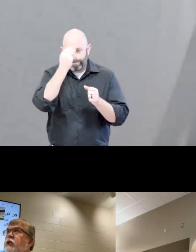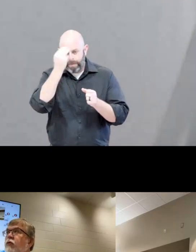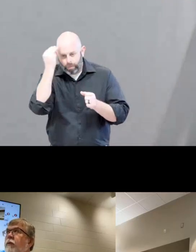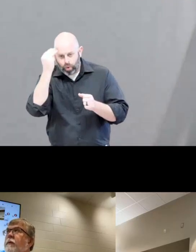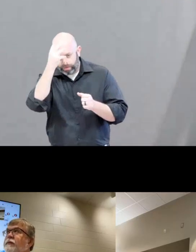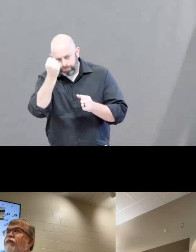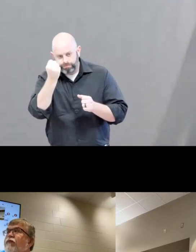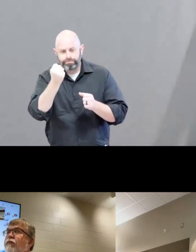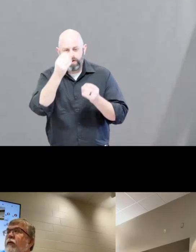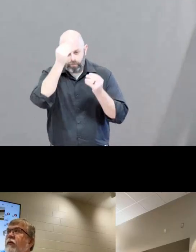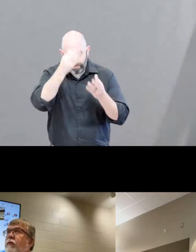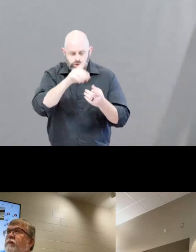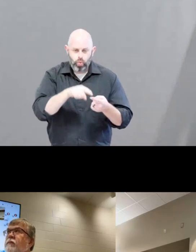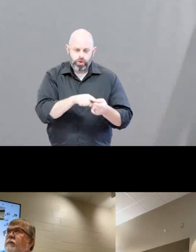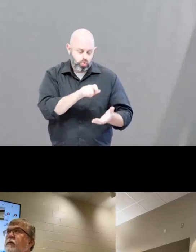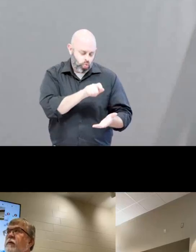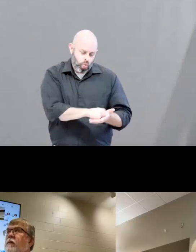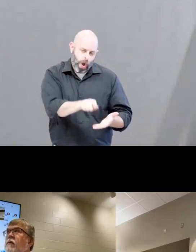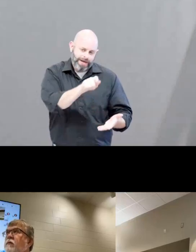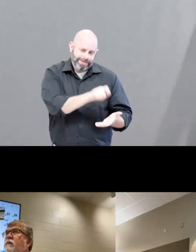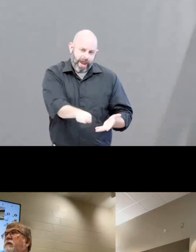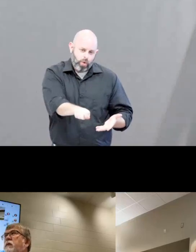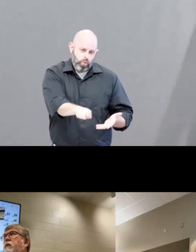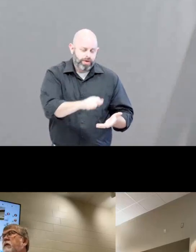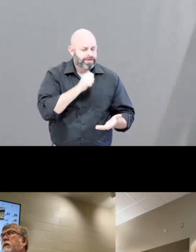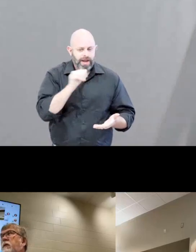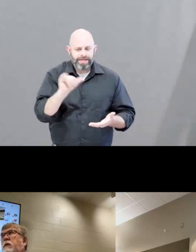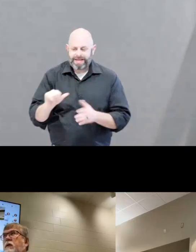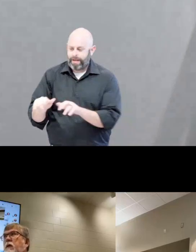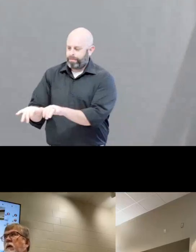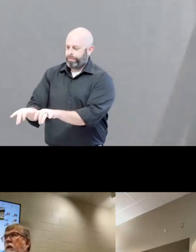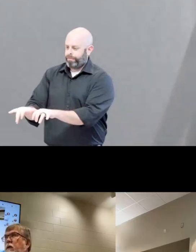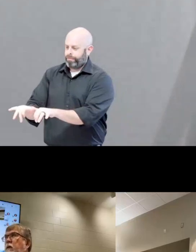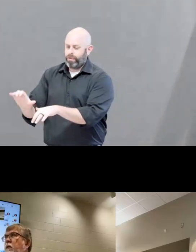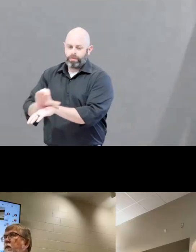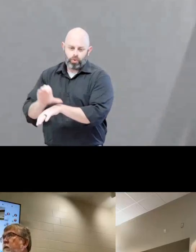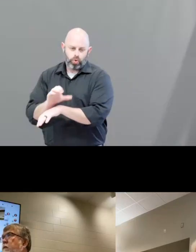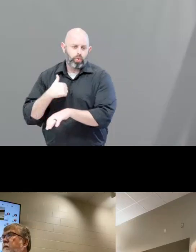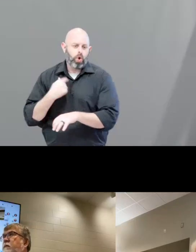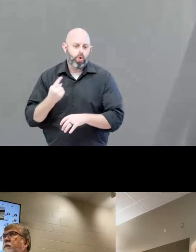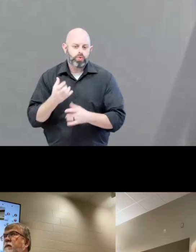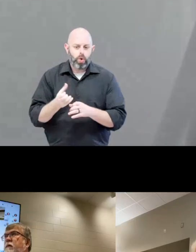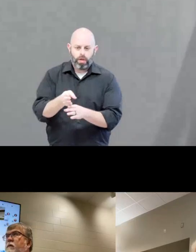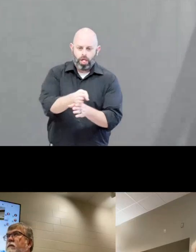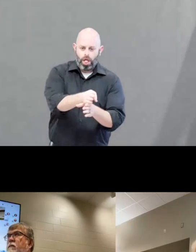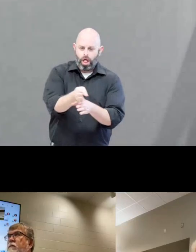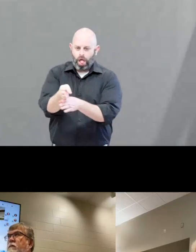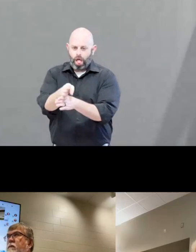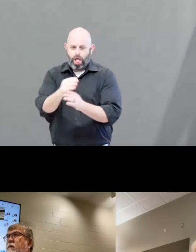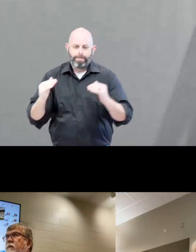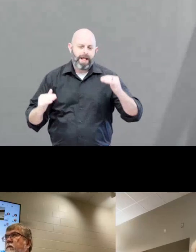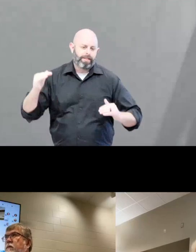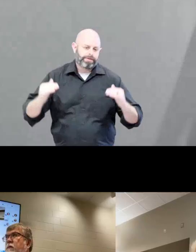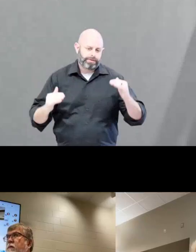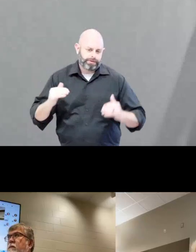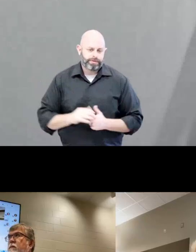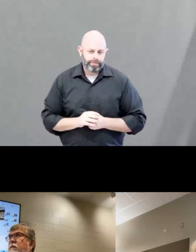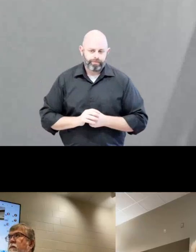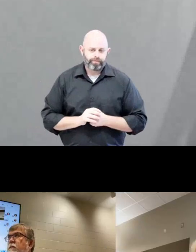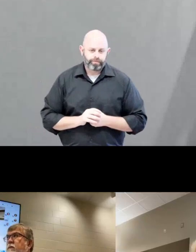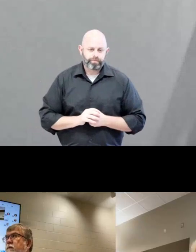information when you're writing it down. It's not the same on the computer. So we always want to walk that, you know, have that balance.